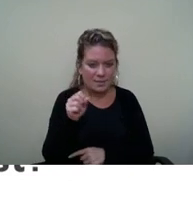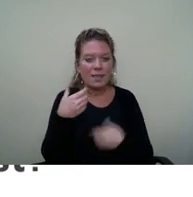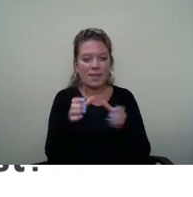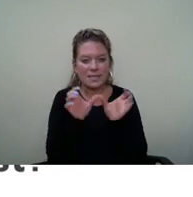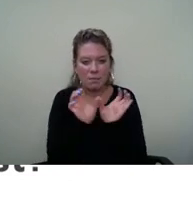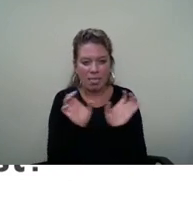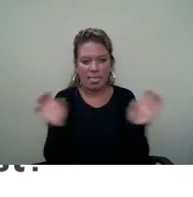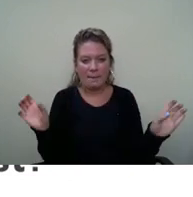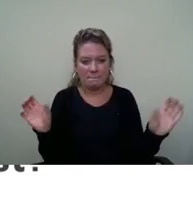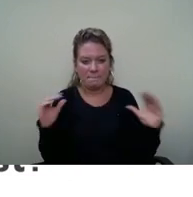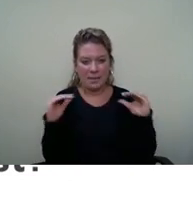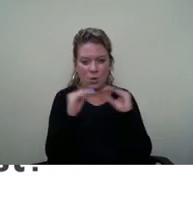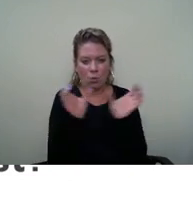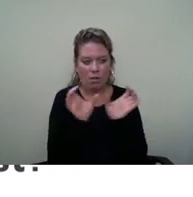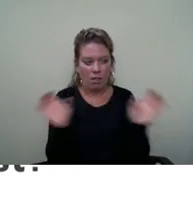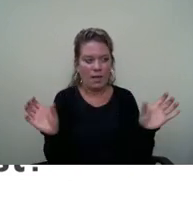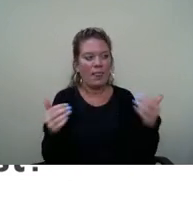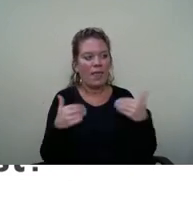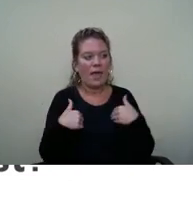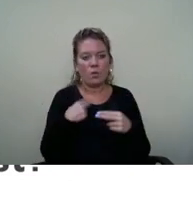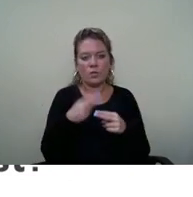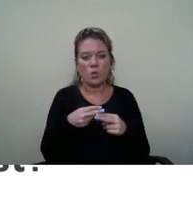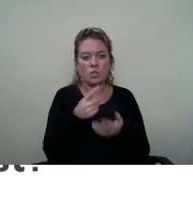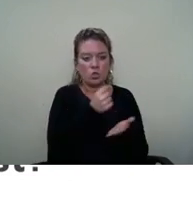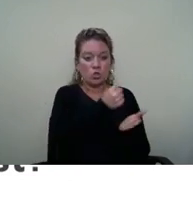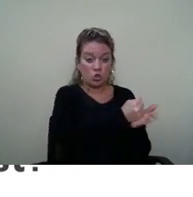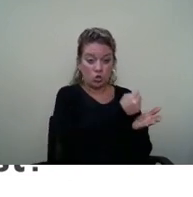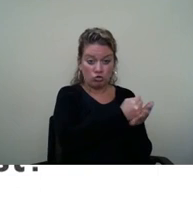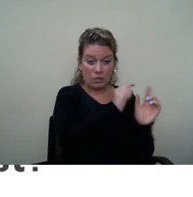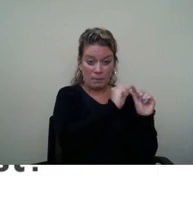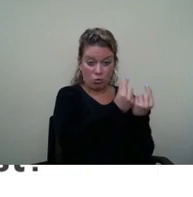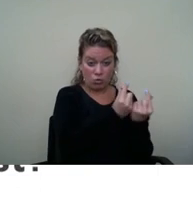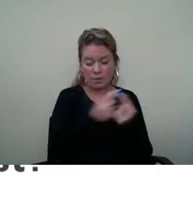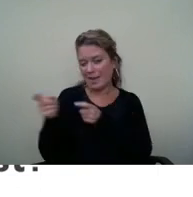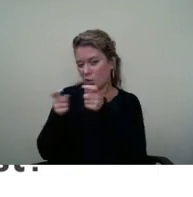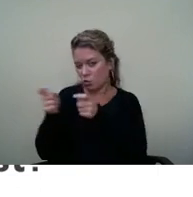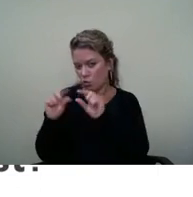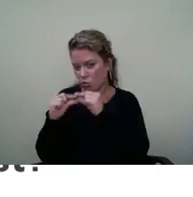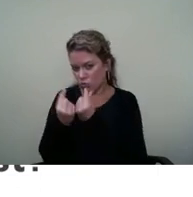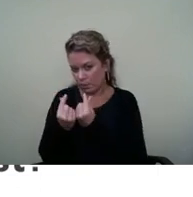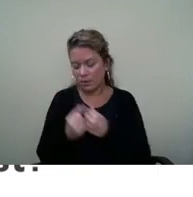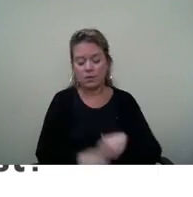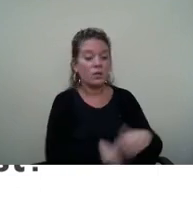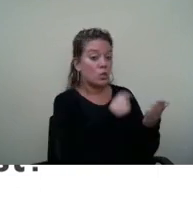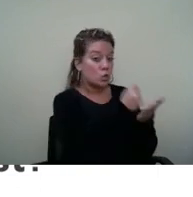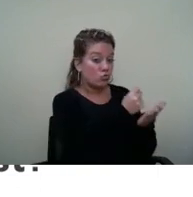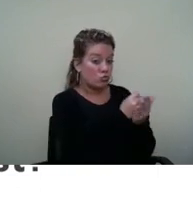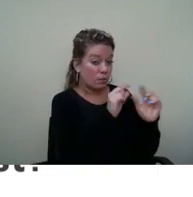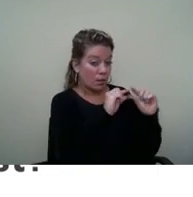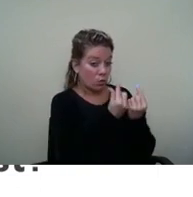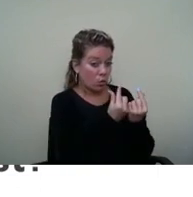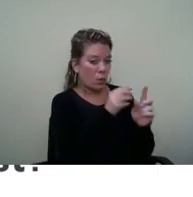participants equally, and they had what's called a treatment group and a control group. So the treatment group was exposed